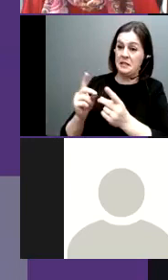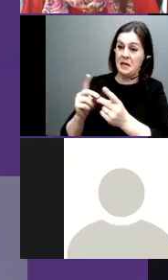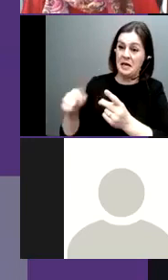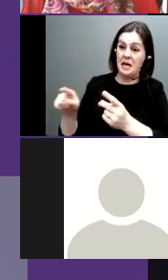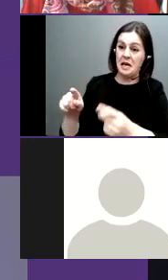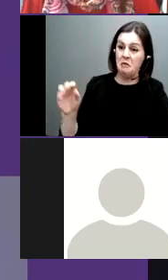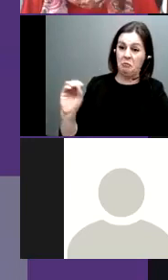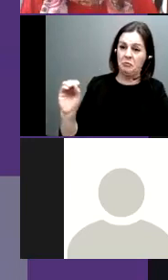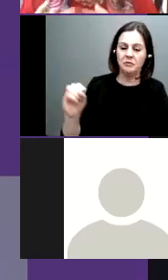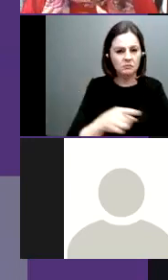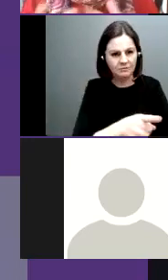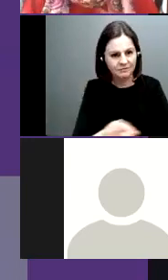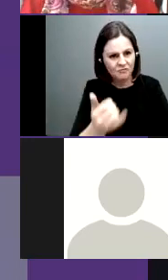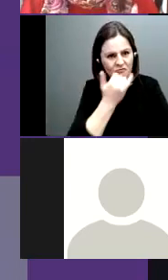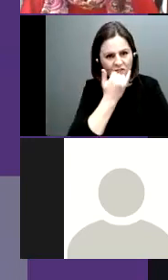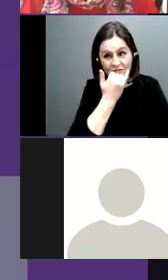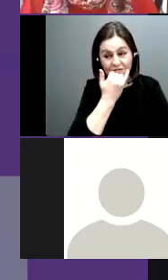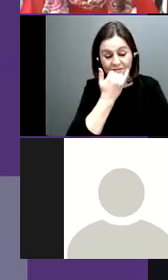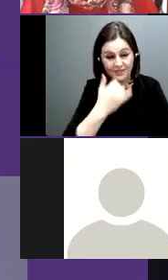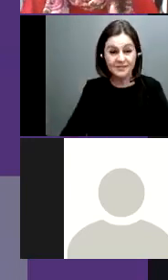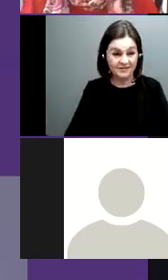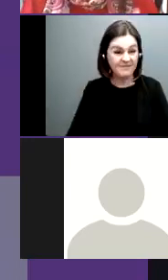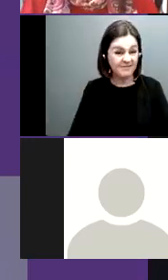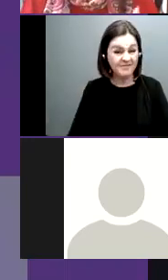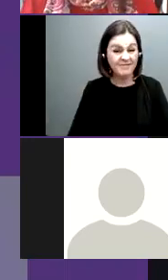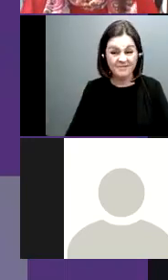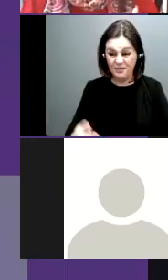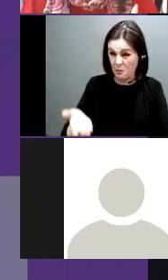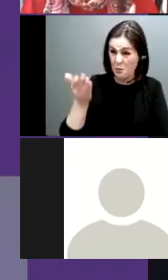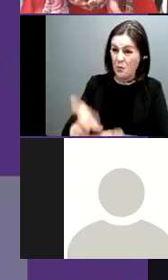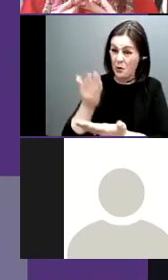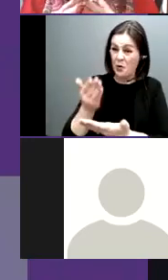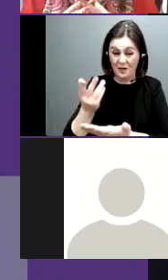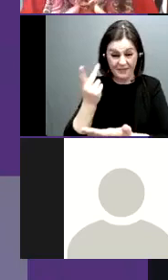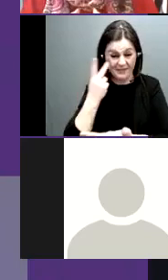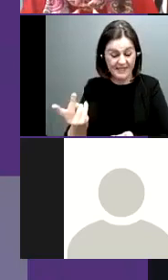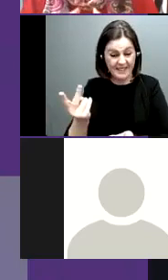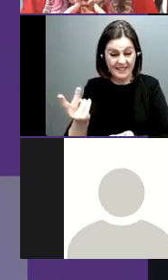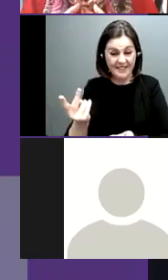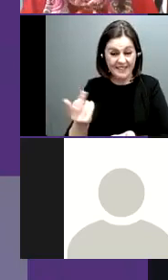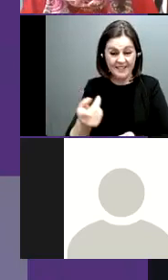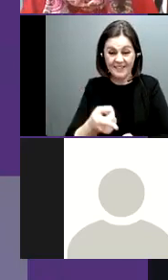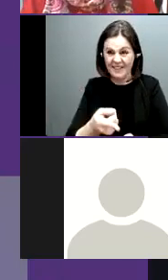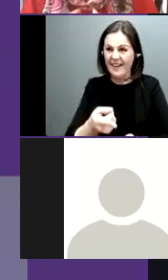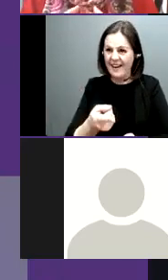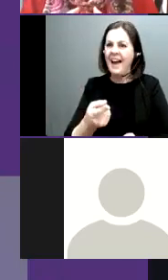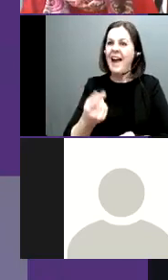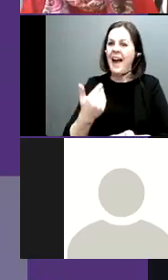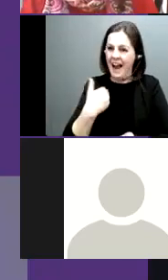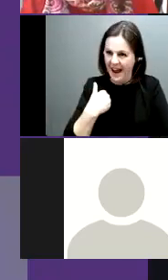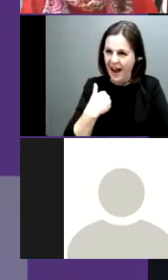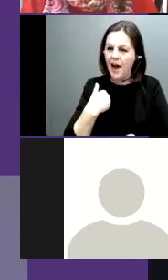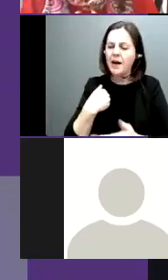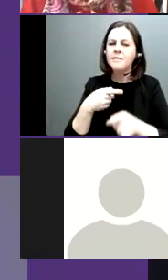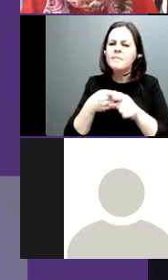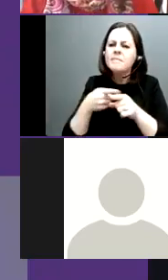they're wrong. And I think the proof is out there just by virtue of the fact that there are actually specific